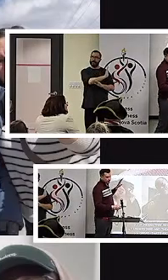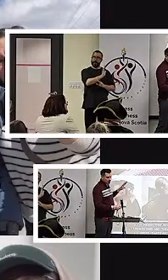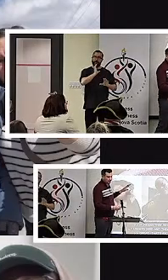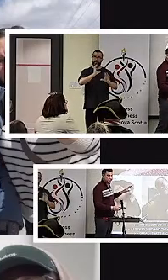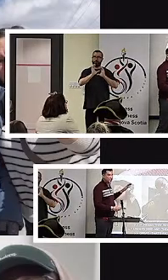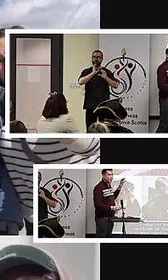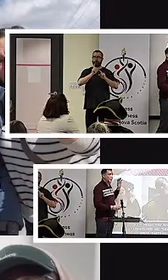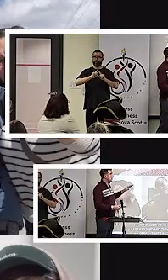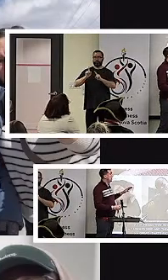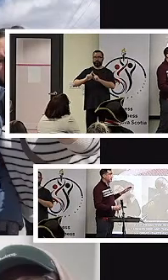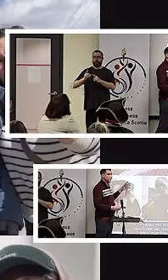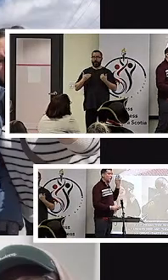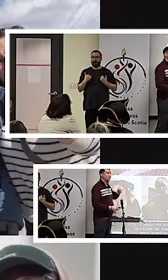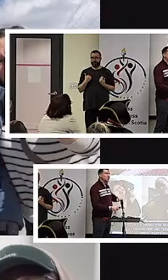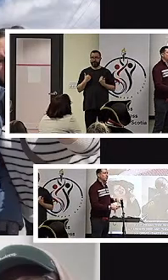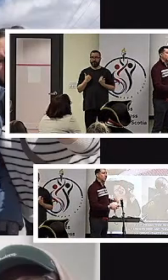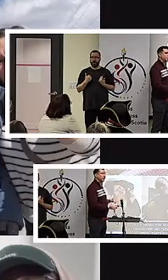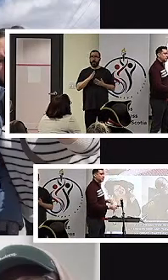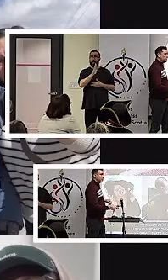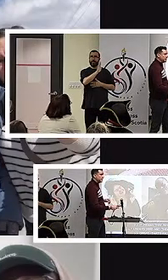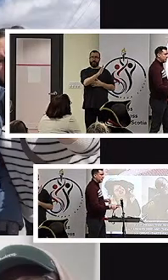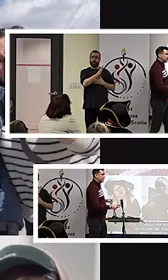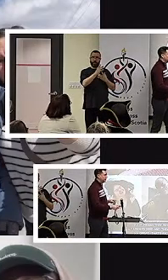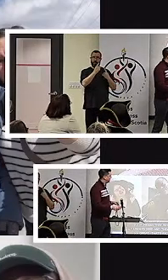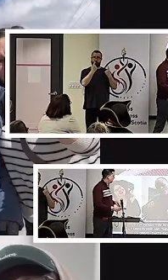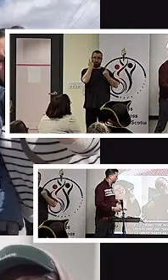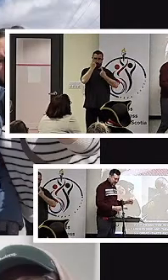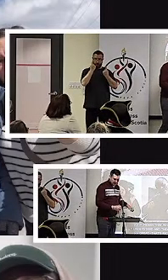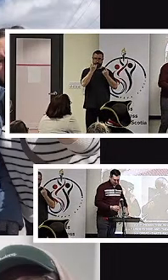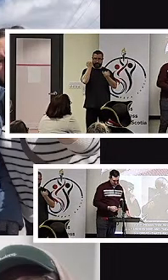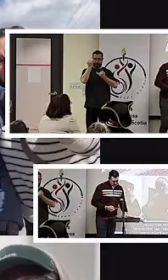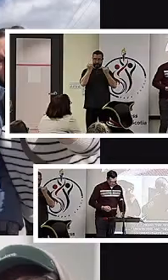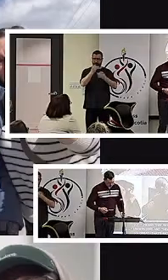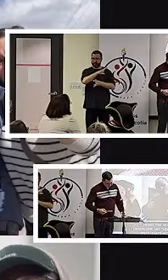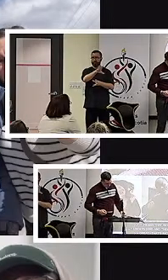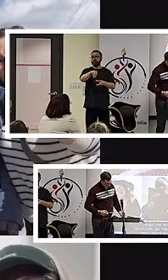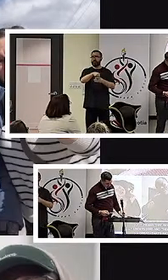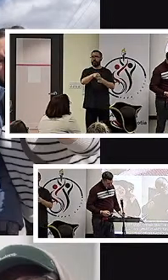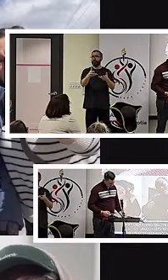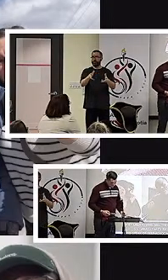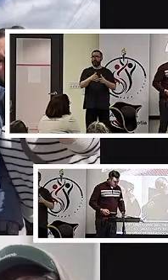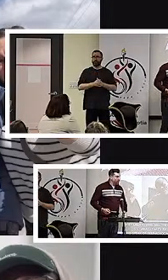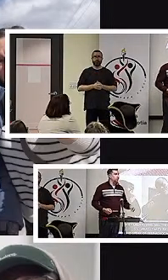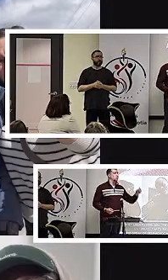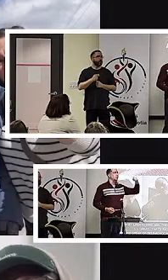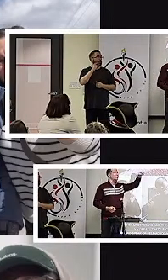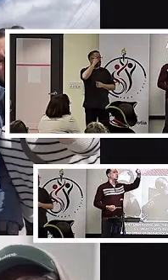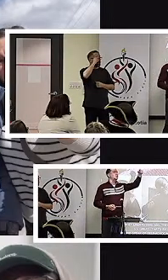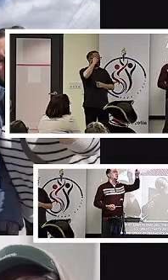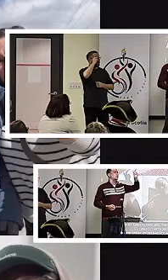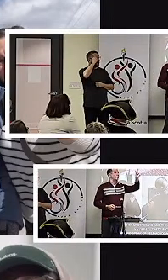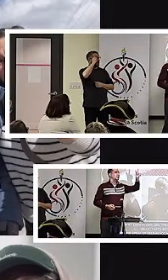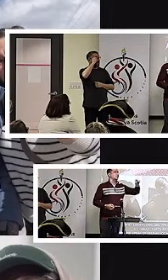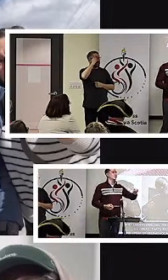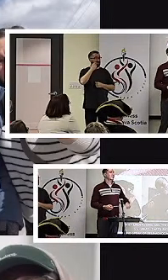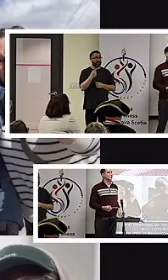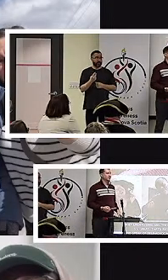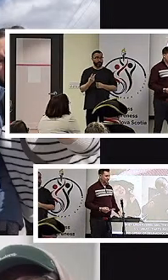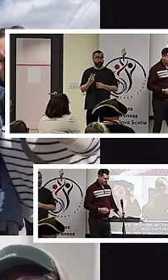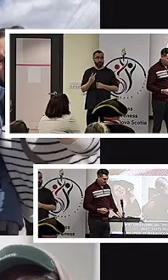their thoughts and their ideas are also a part of this presentation. So, yeah. All right. So, we're going to move 2